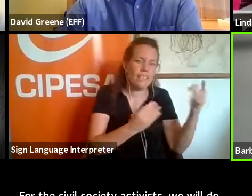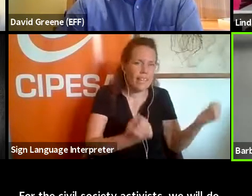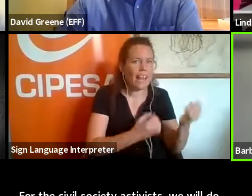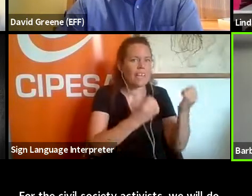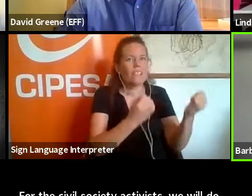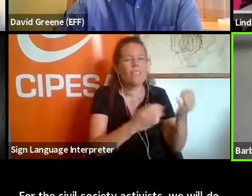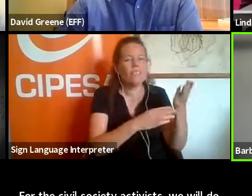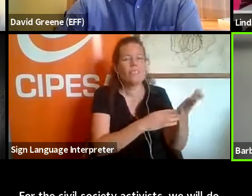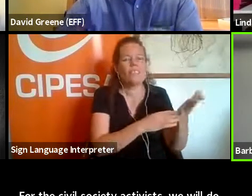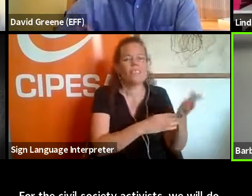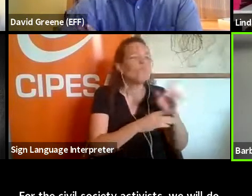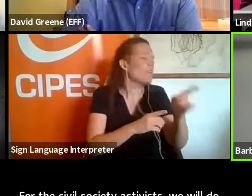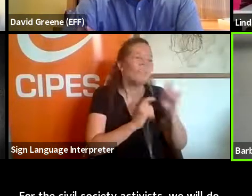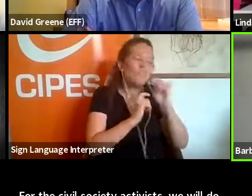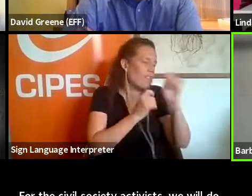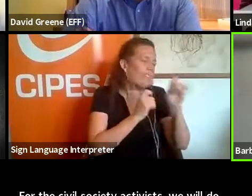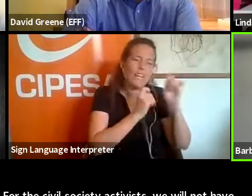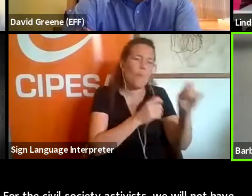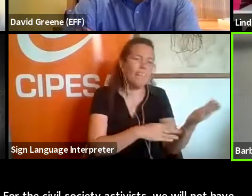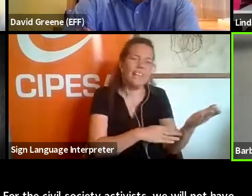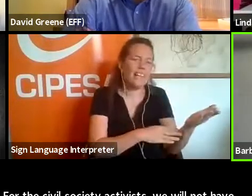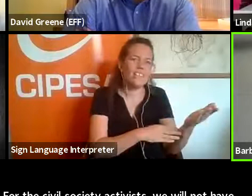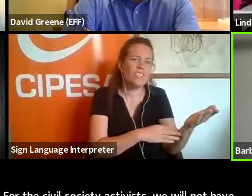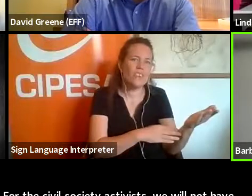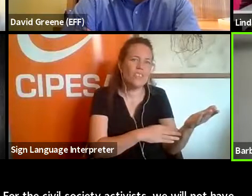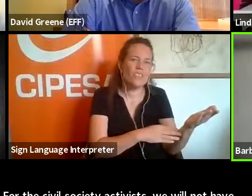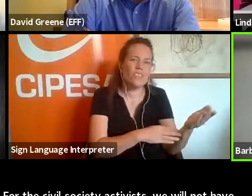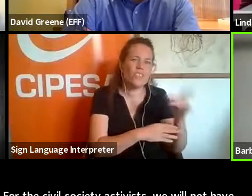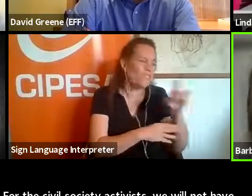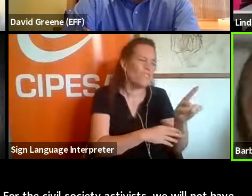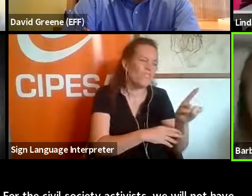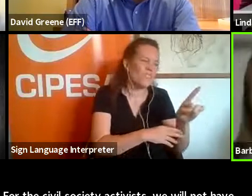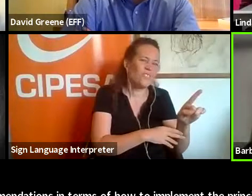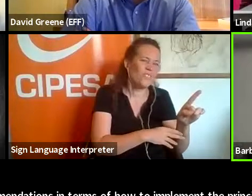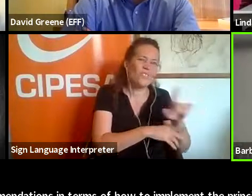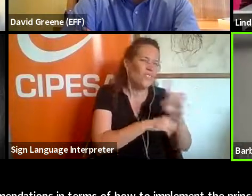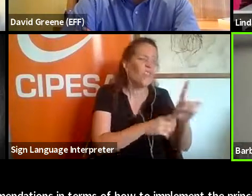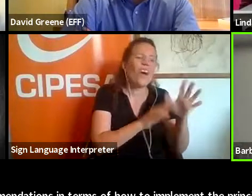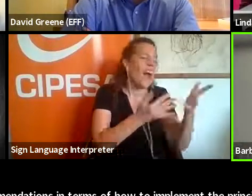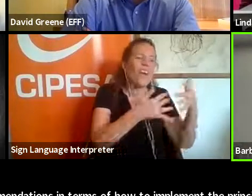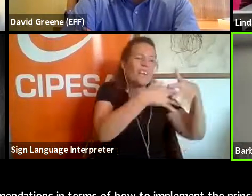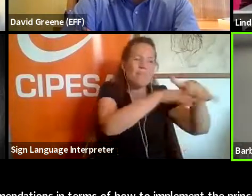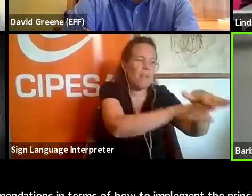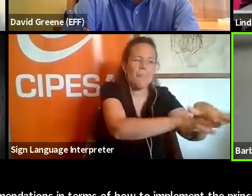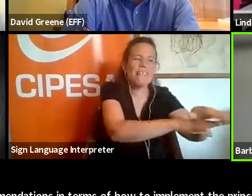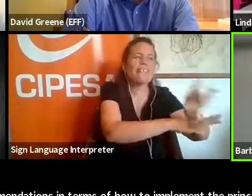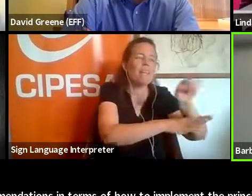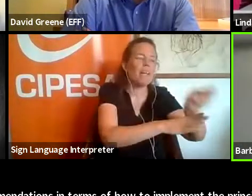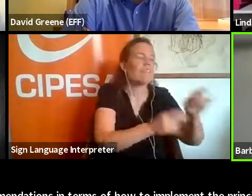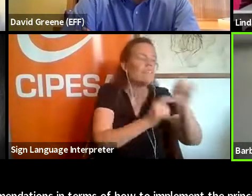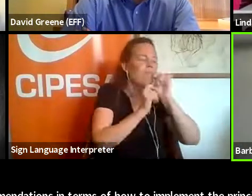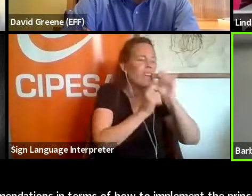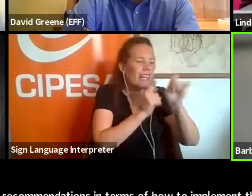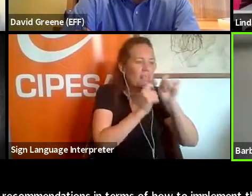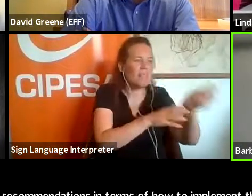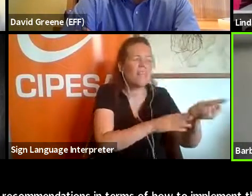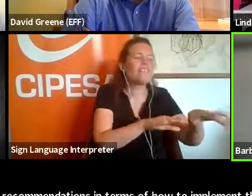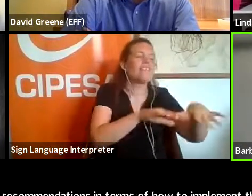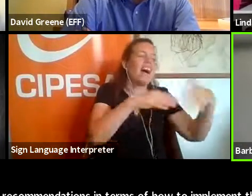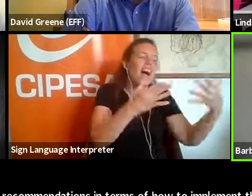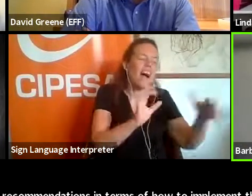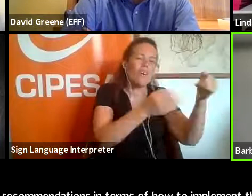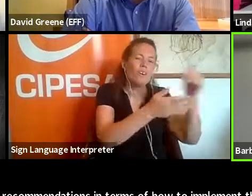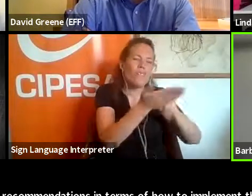have recommendations in terms of how to implement the principles, but more recommendations on how it can be used in